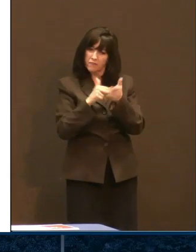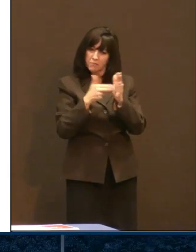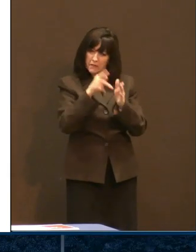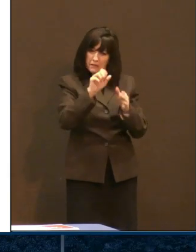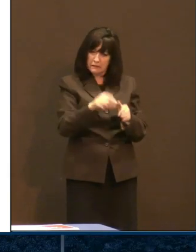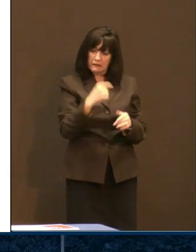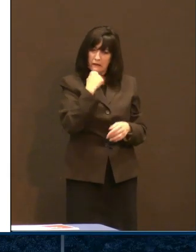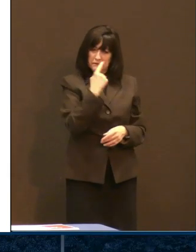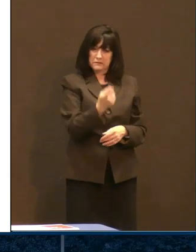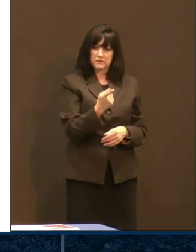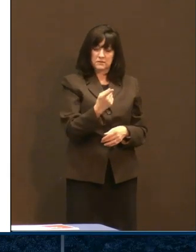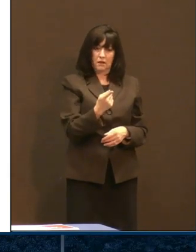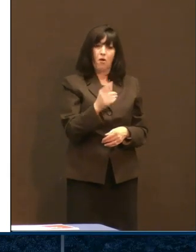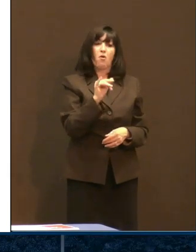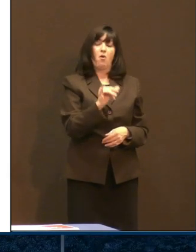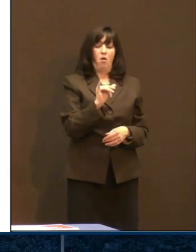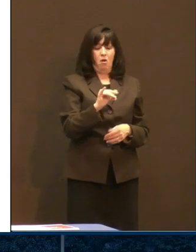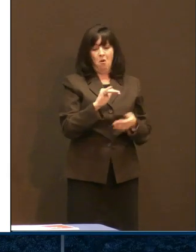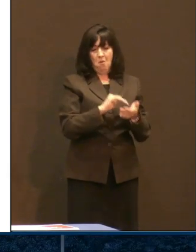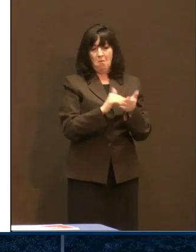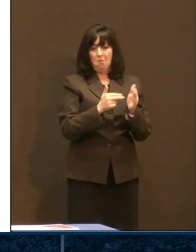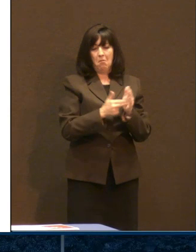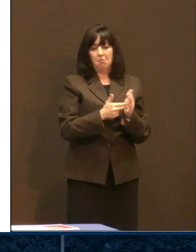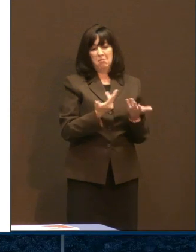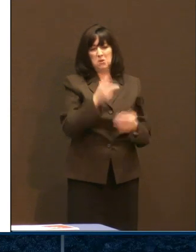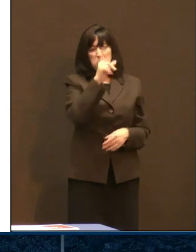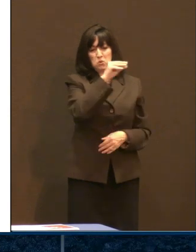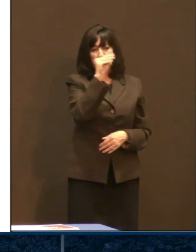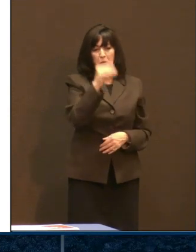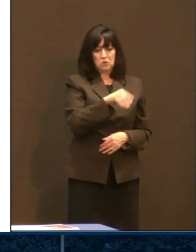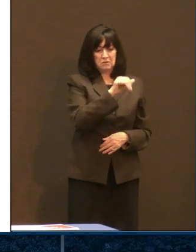map that they have on the website, and